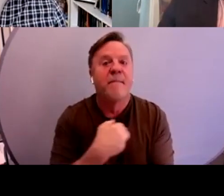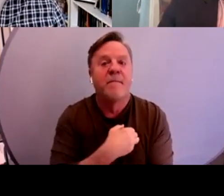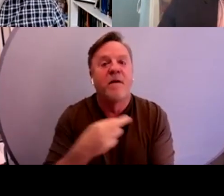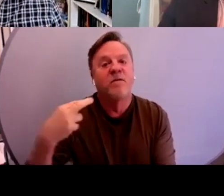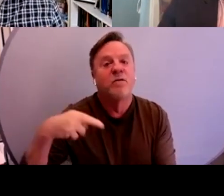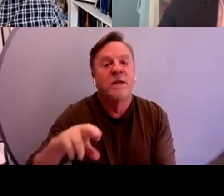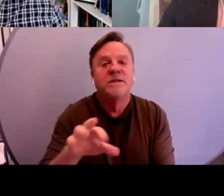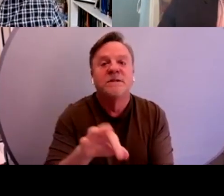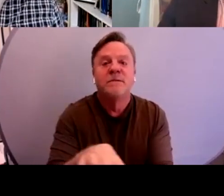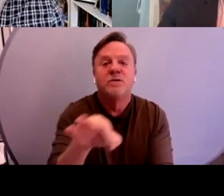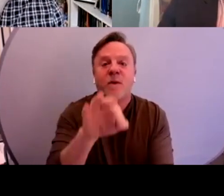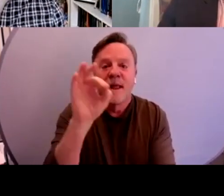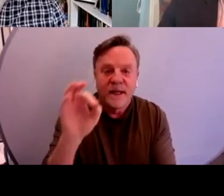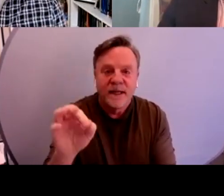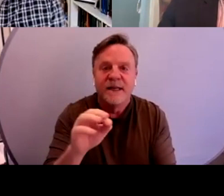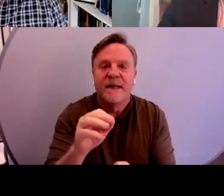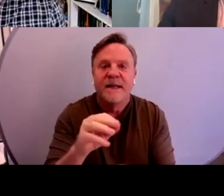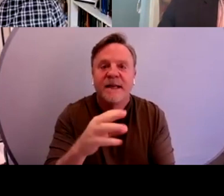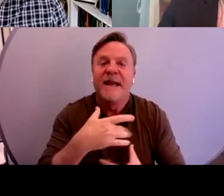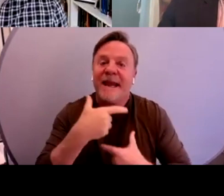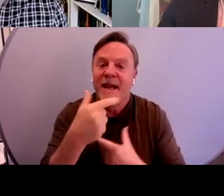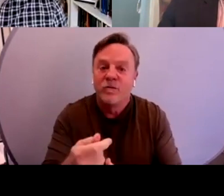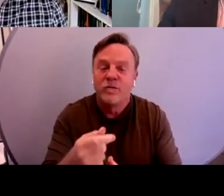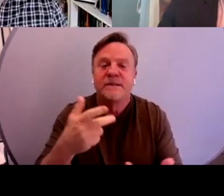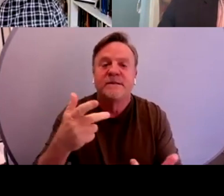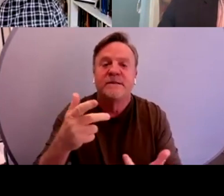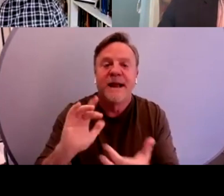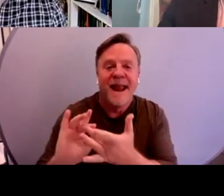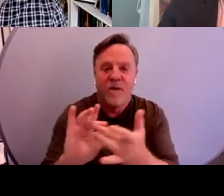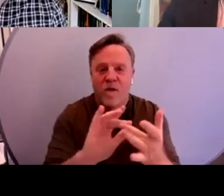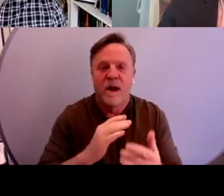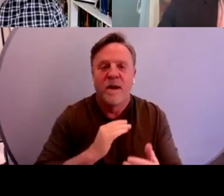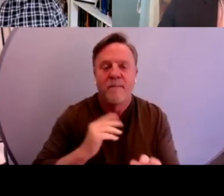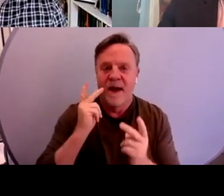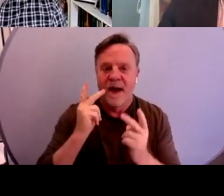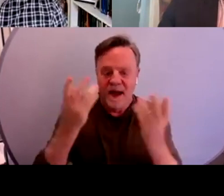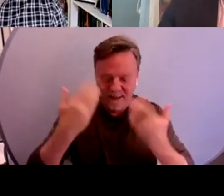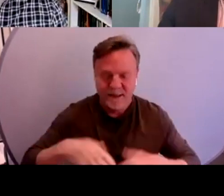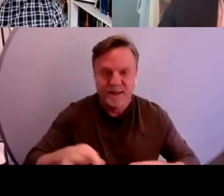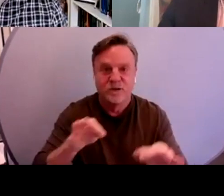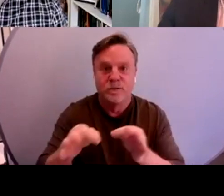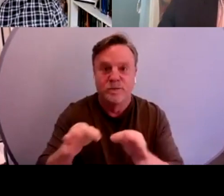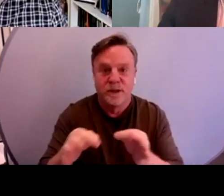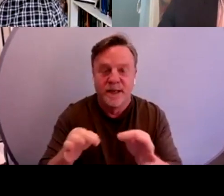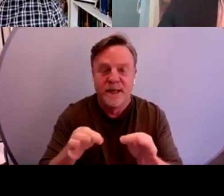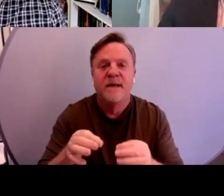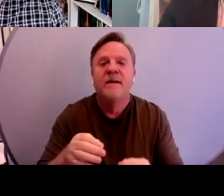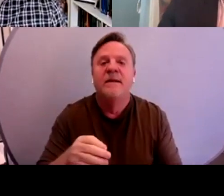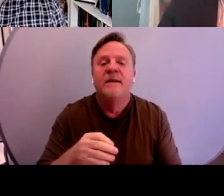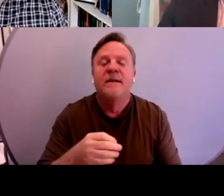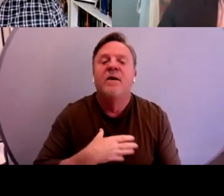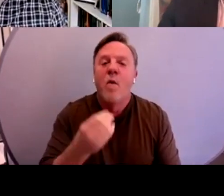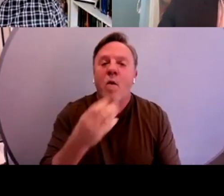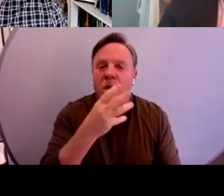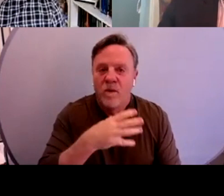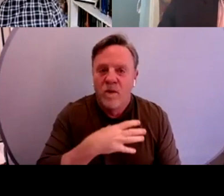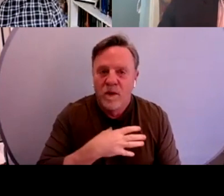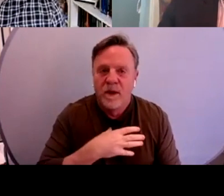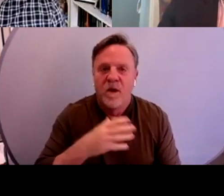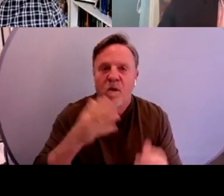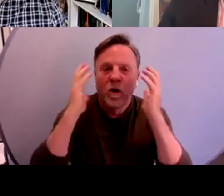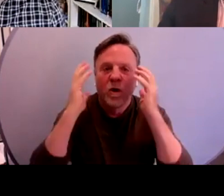and Spirituality Interest Network. My visual description follows. I am a white woman with